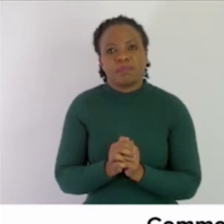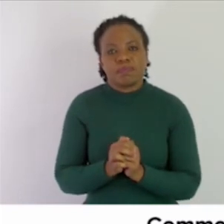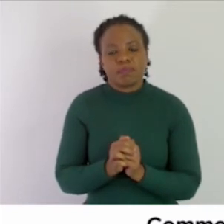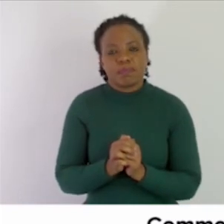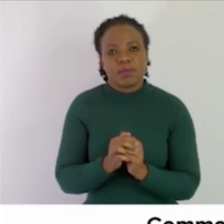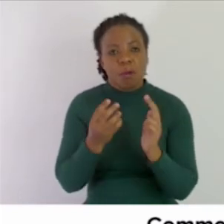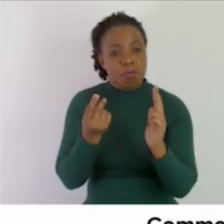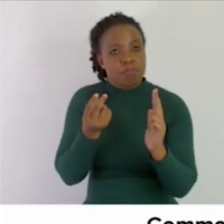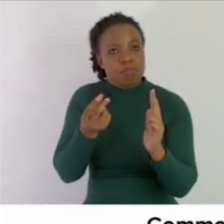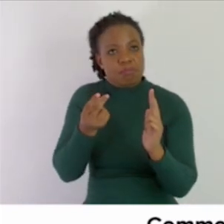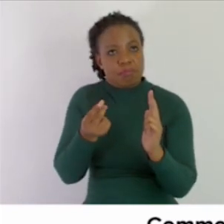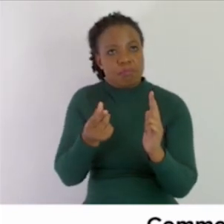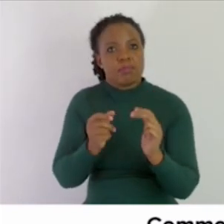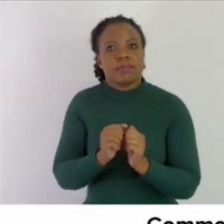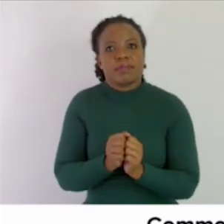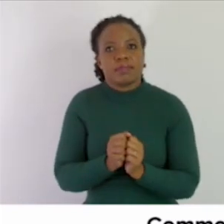Artist,